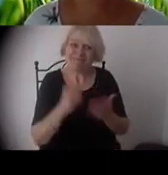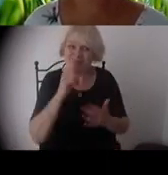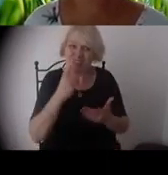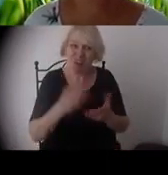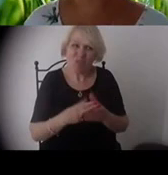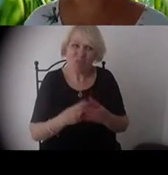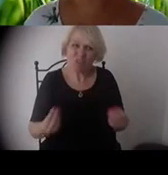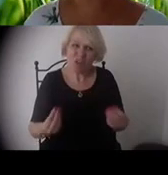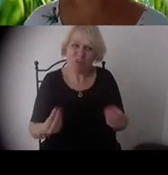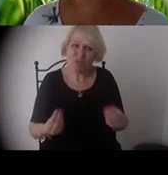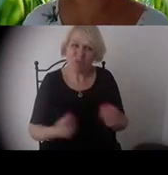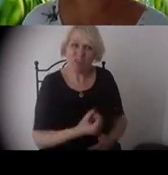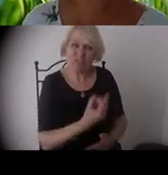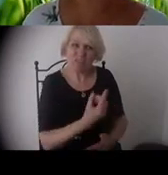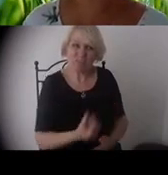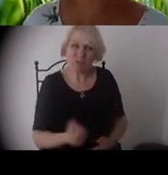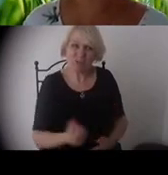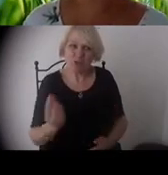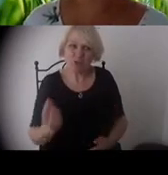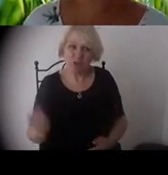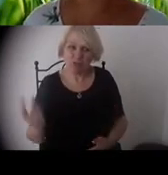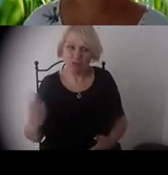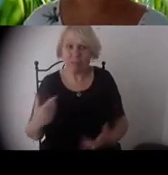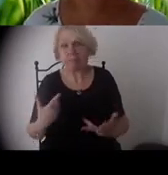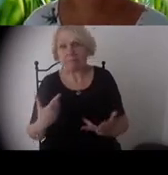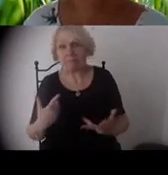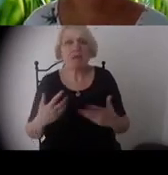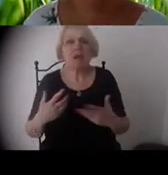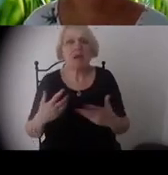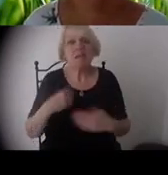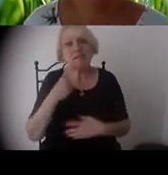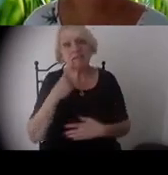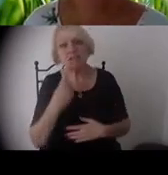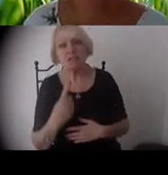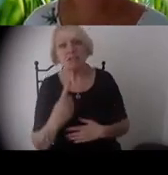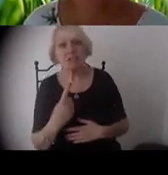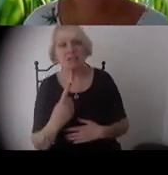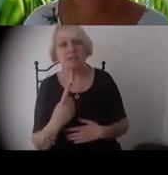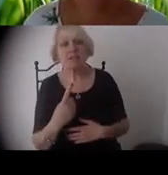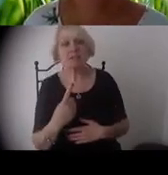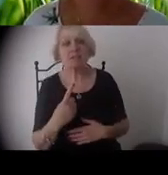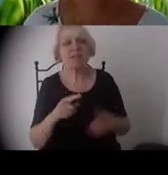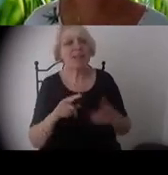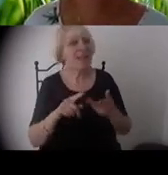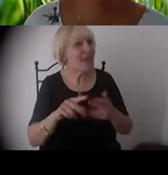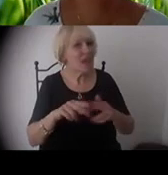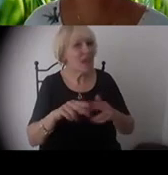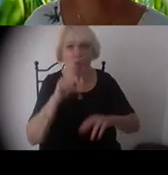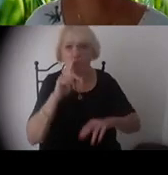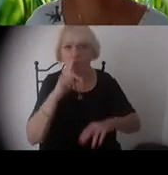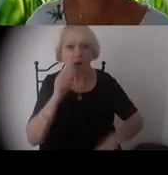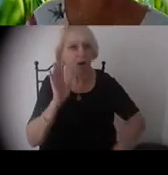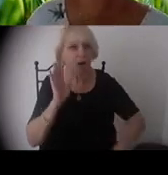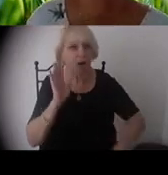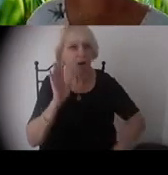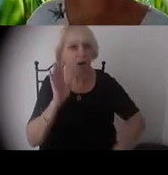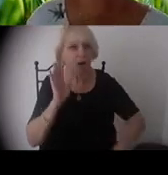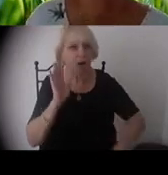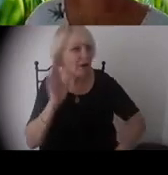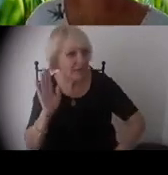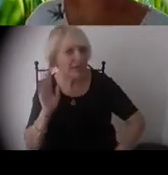on an individual basis. The only thing I can suggest is if you can't hear or you can't see,